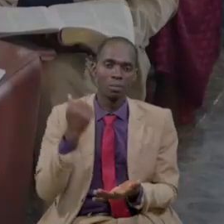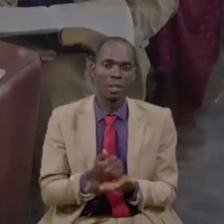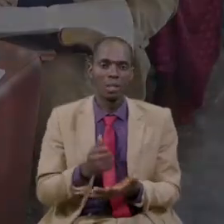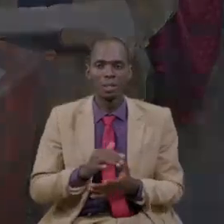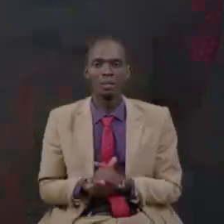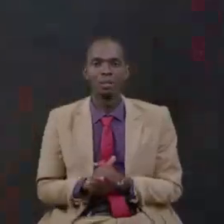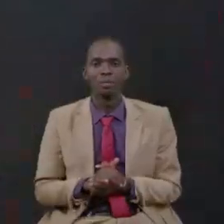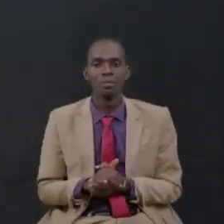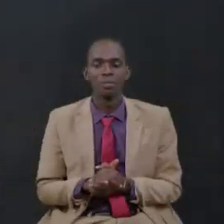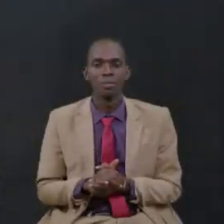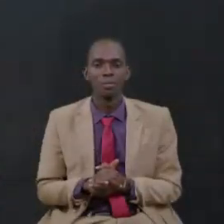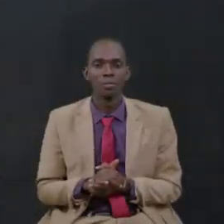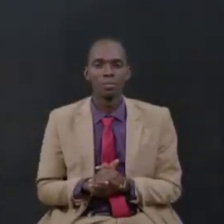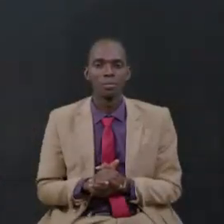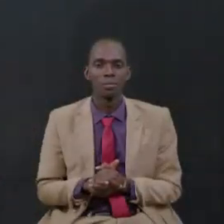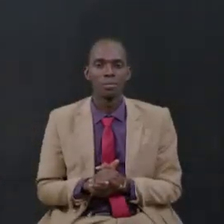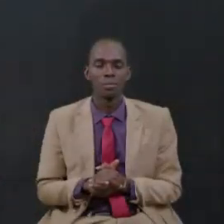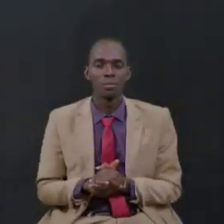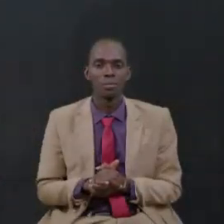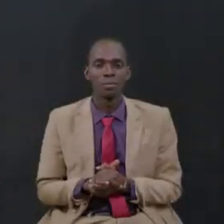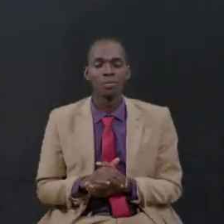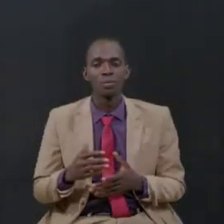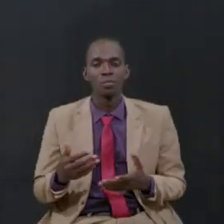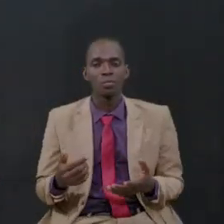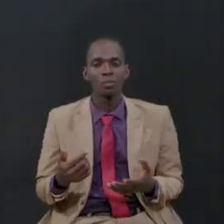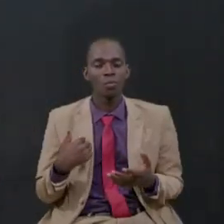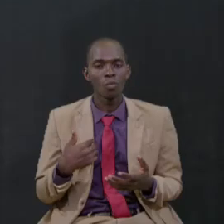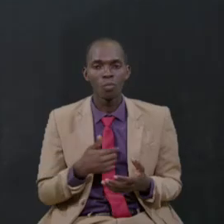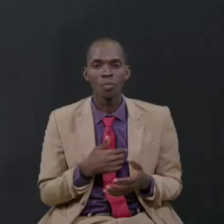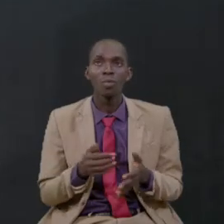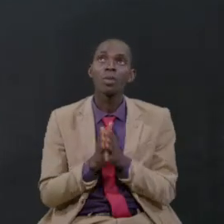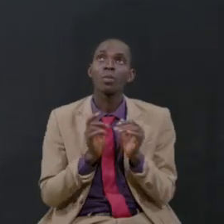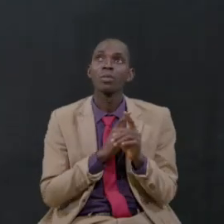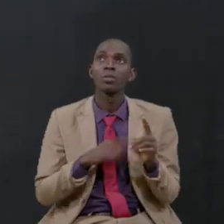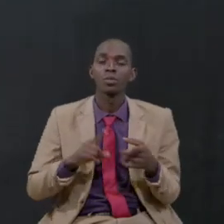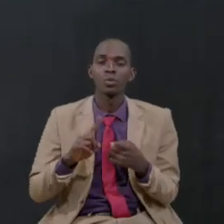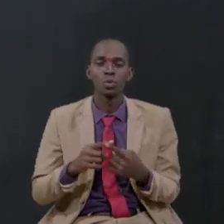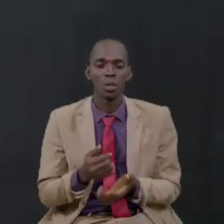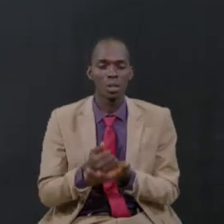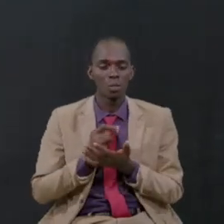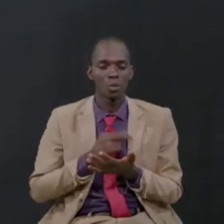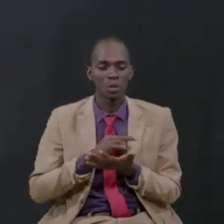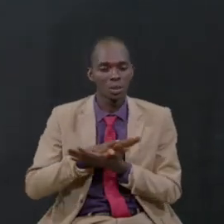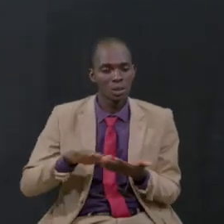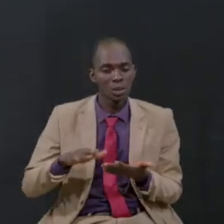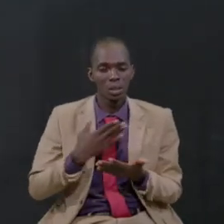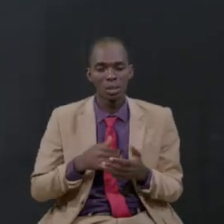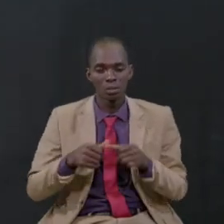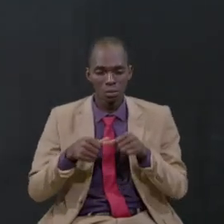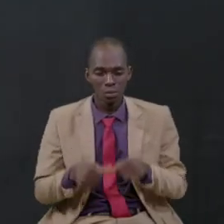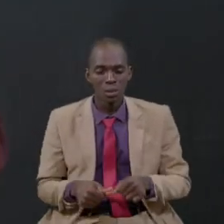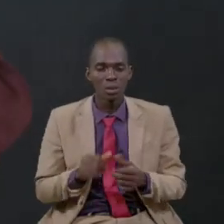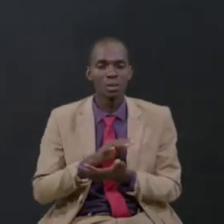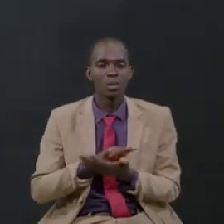That's the desire of the Lord, to make us clean and remain clean from all